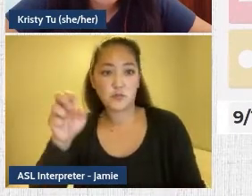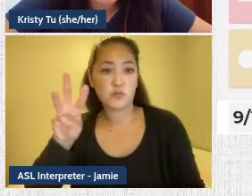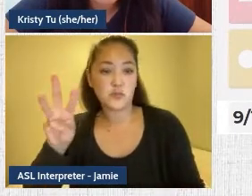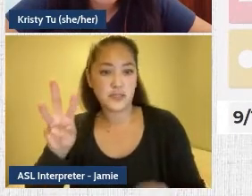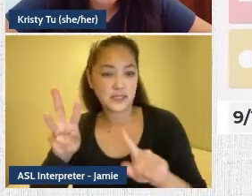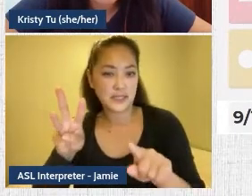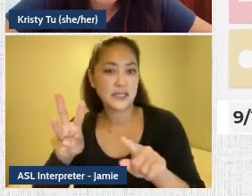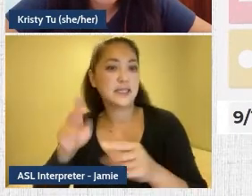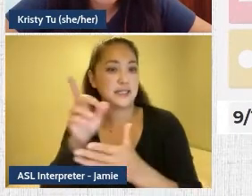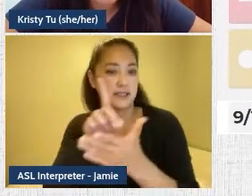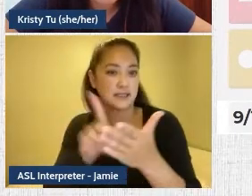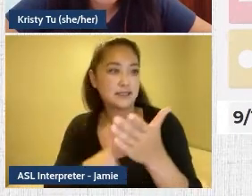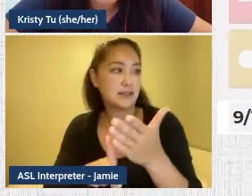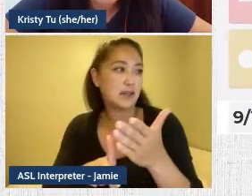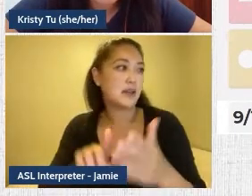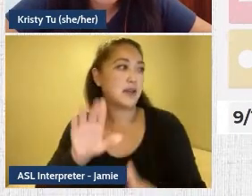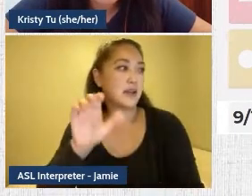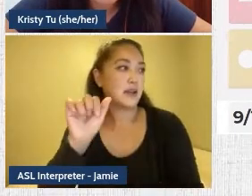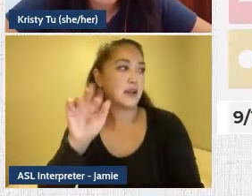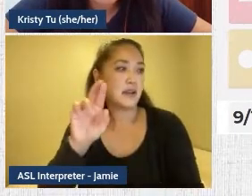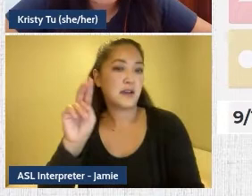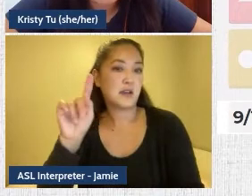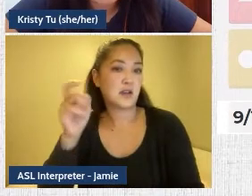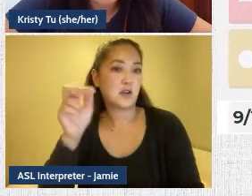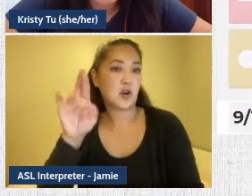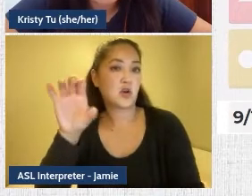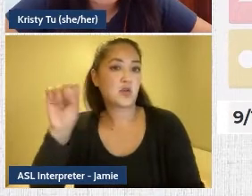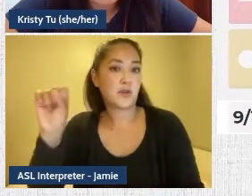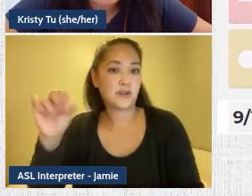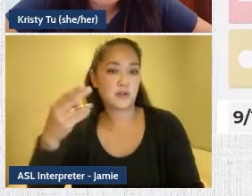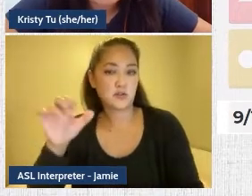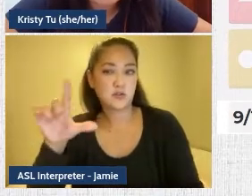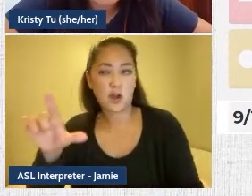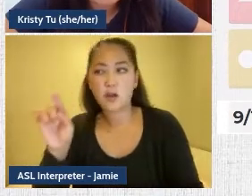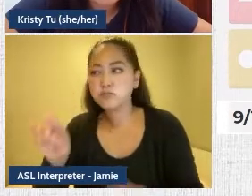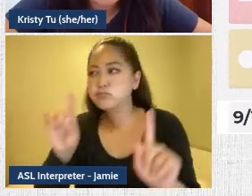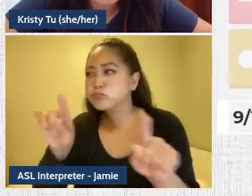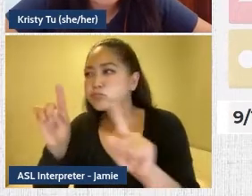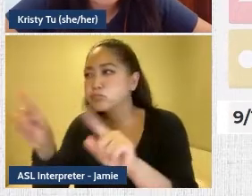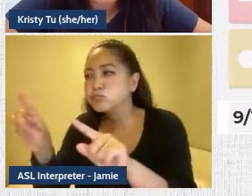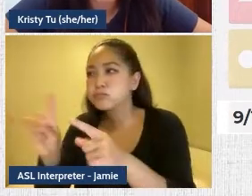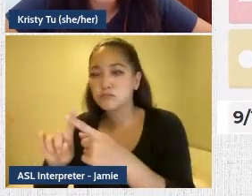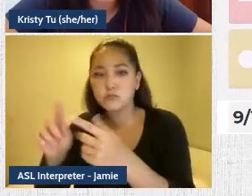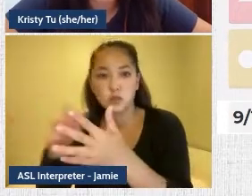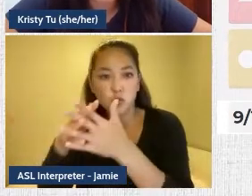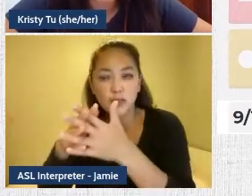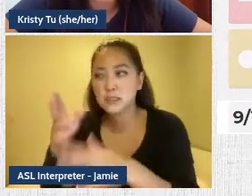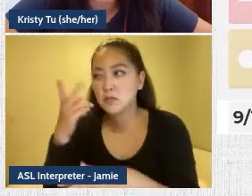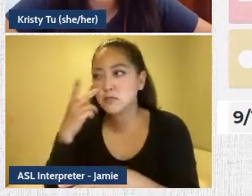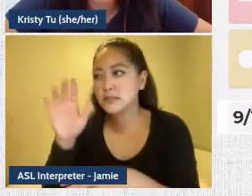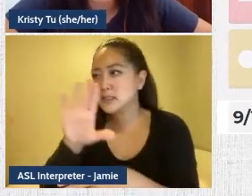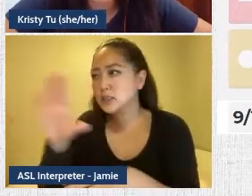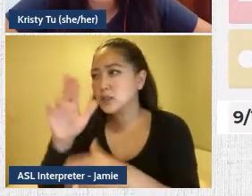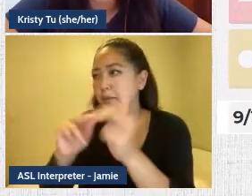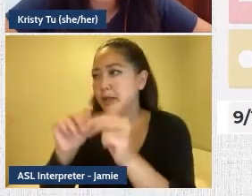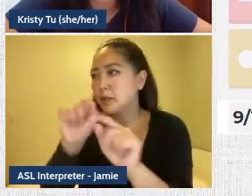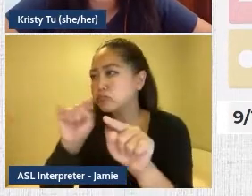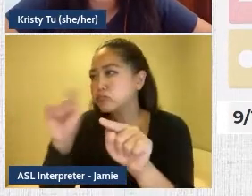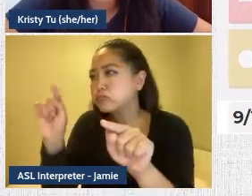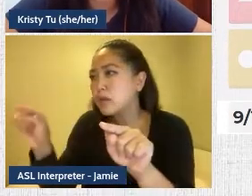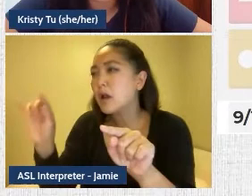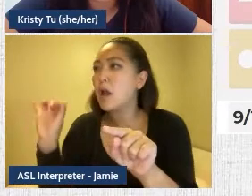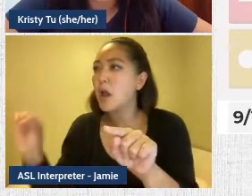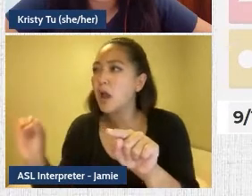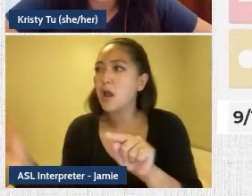Hall. They went touring around in the U.S. to look at other science facilities and came up and designed the building based on what they'd seen.